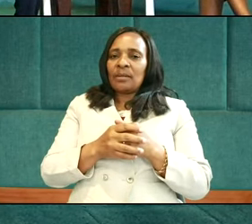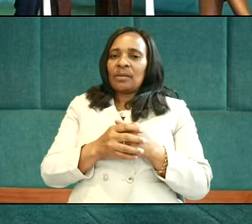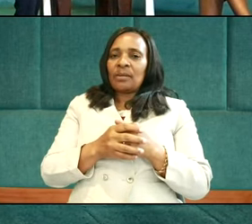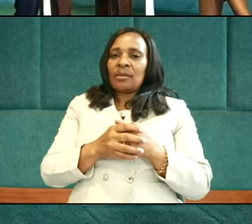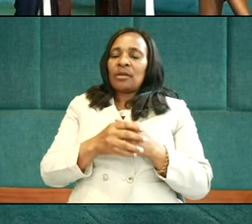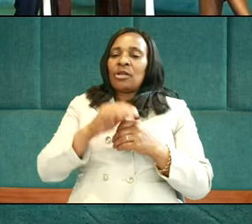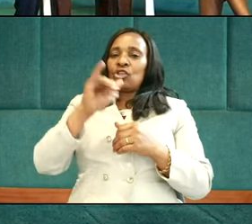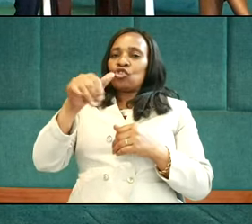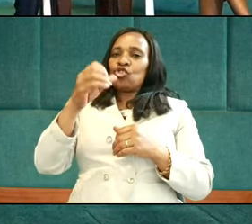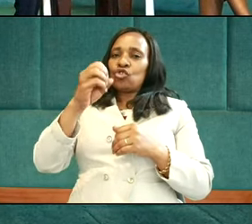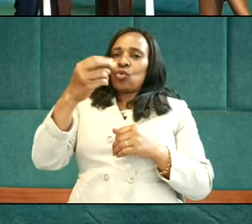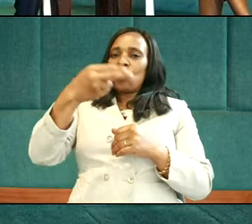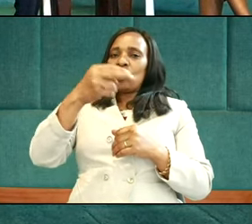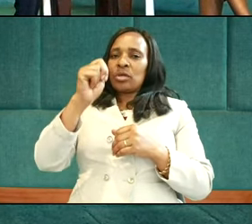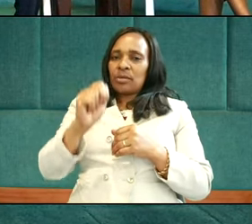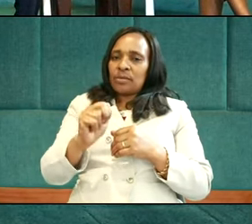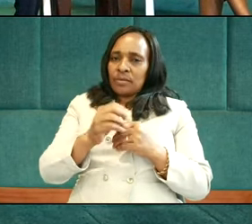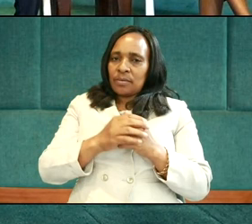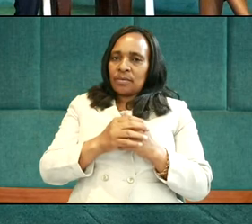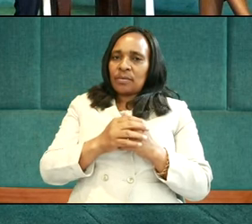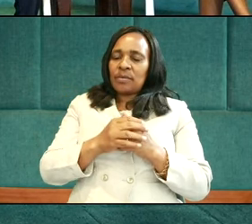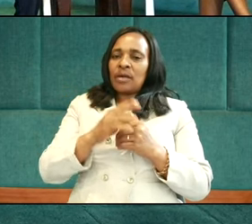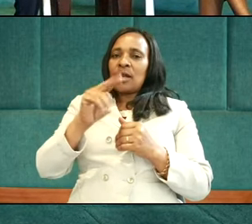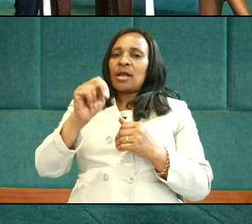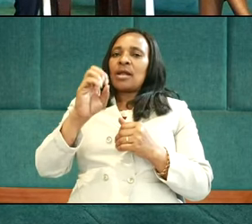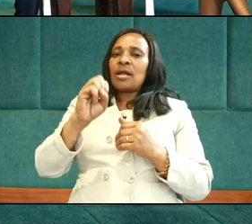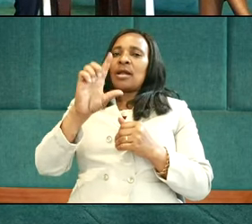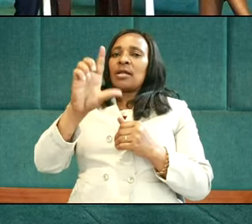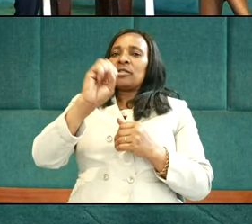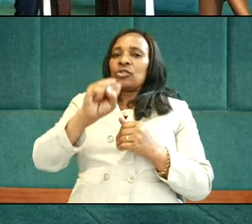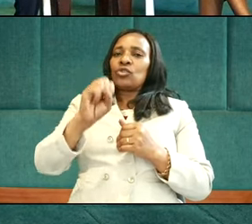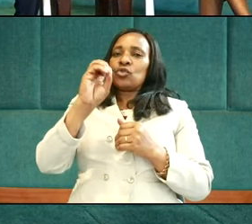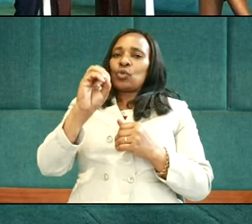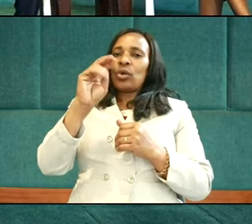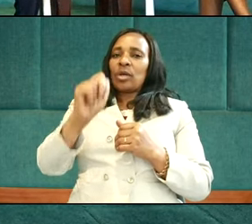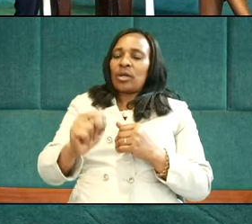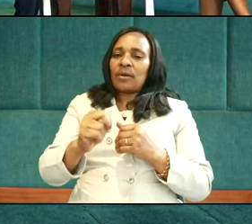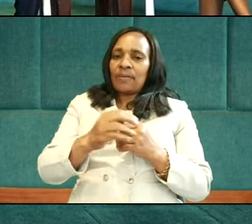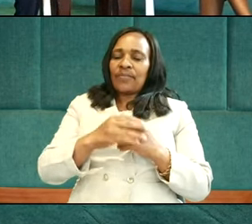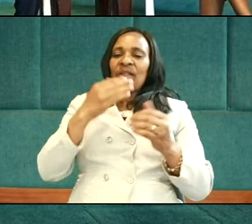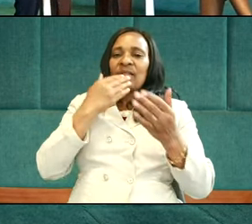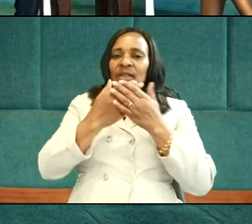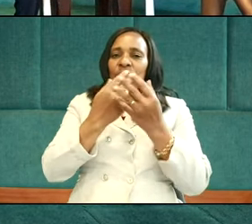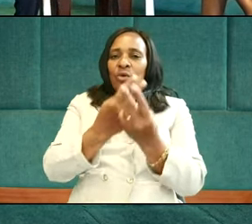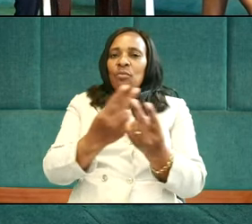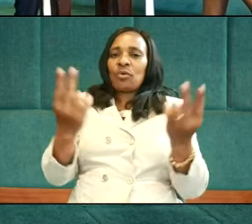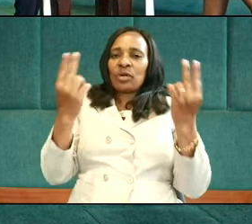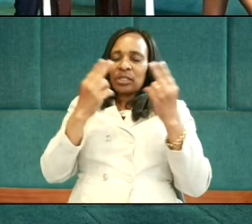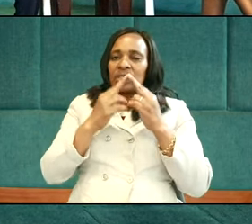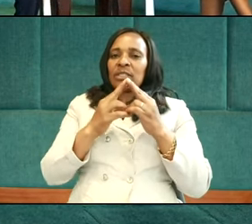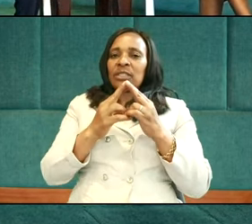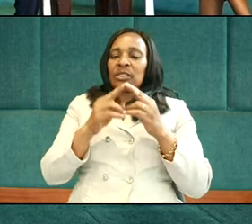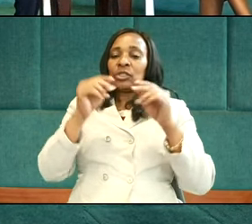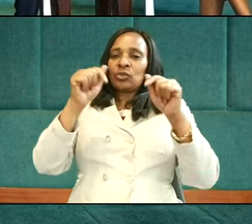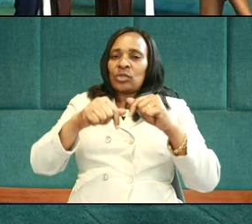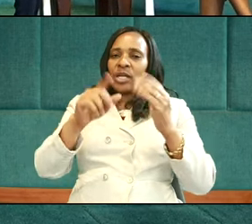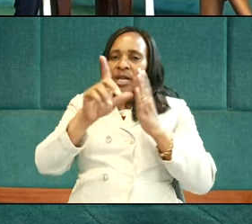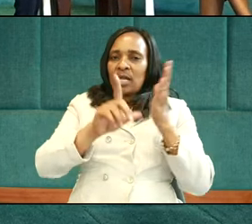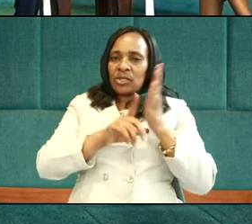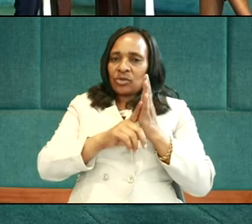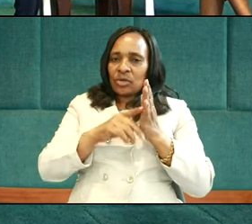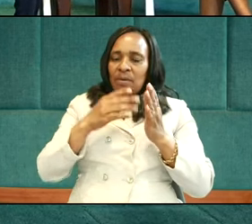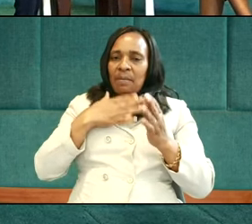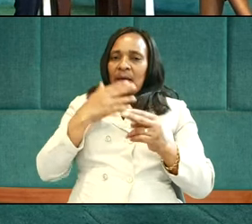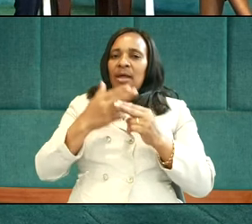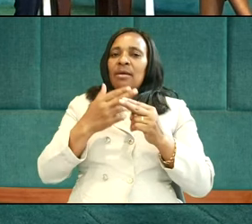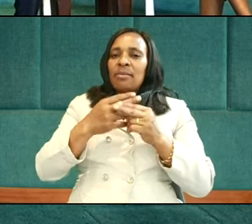I'm John Mungai. I'm Nelson Yanumba. Thank you, panelists. Moderating the lesson today, my